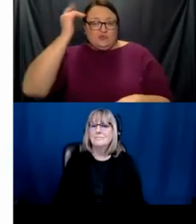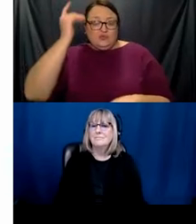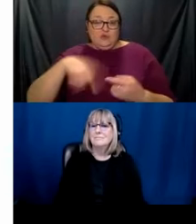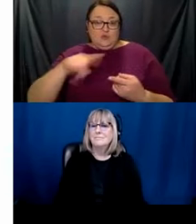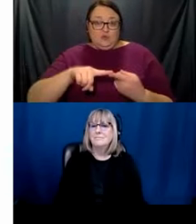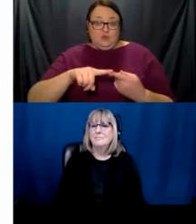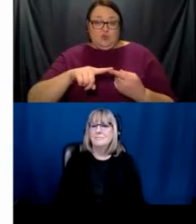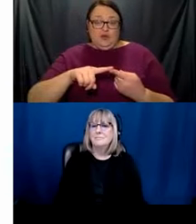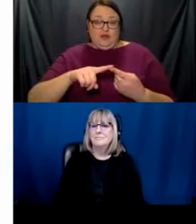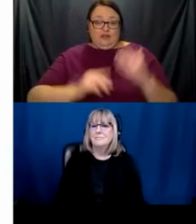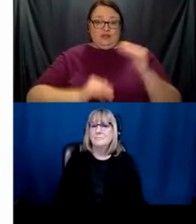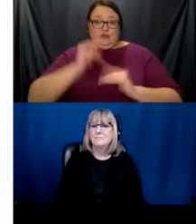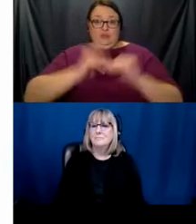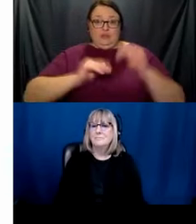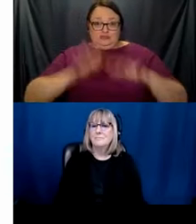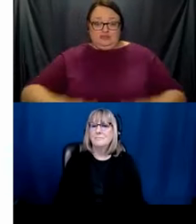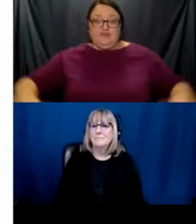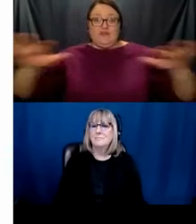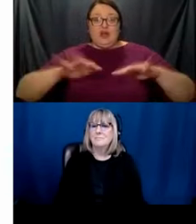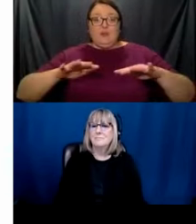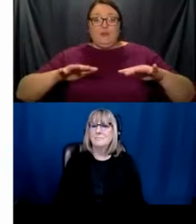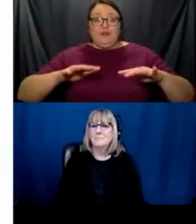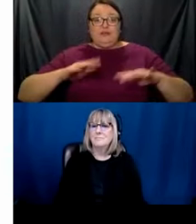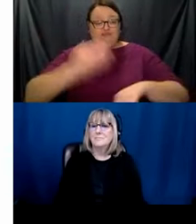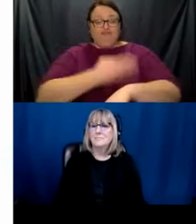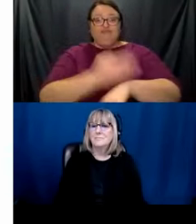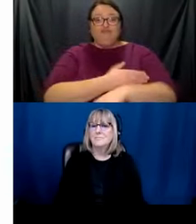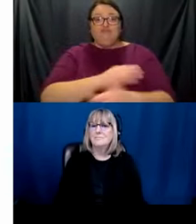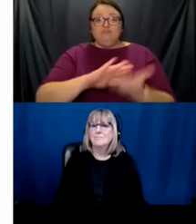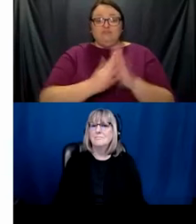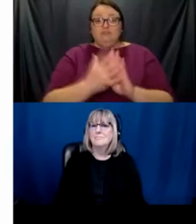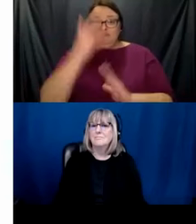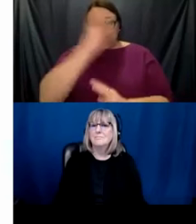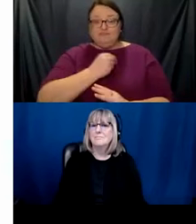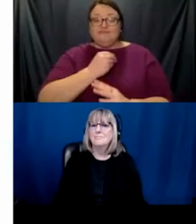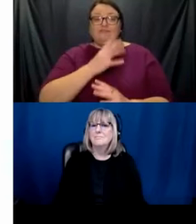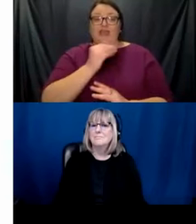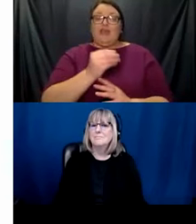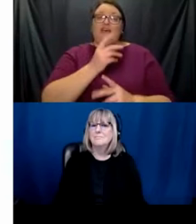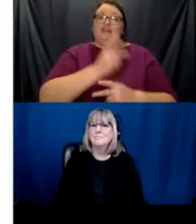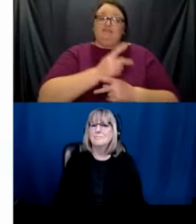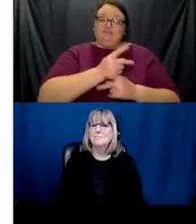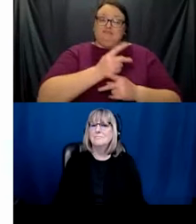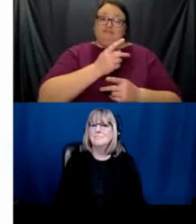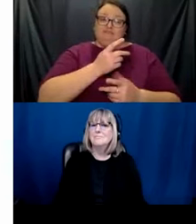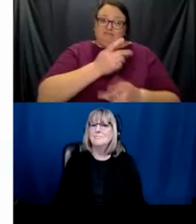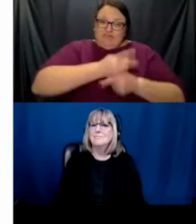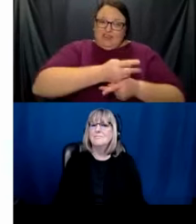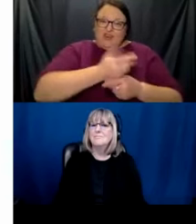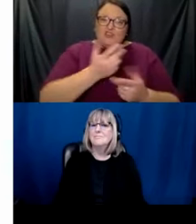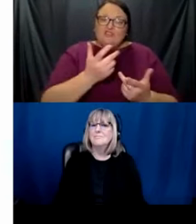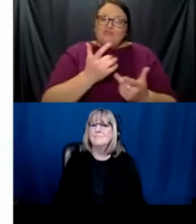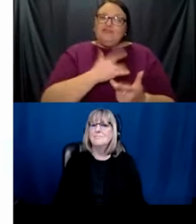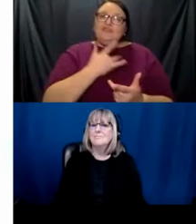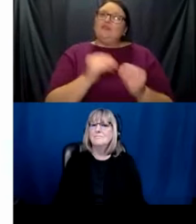built environment is beautified and kept up, it lifts your